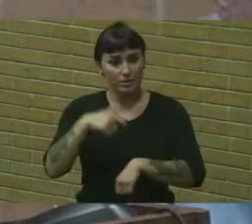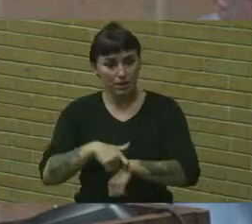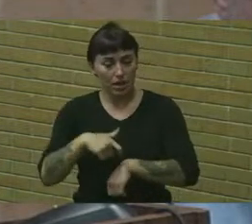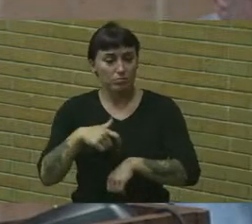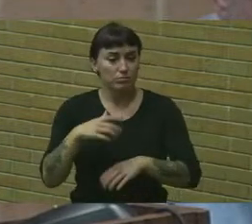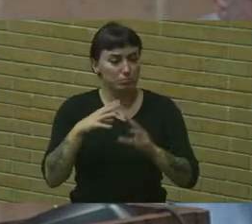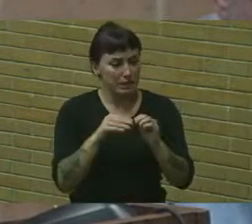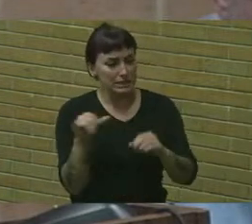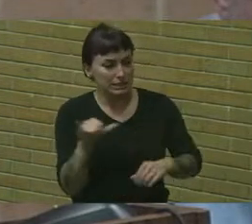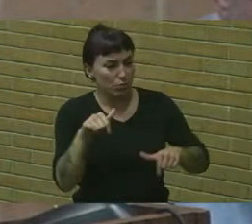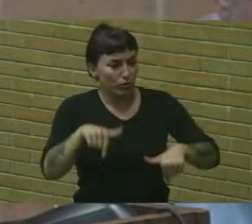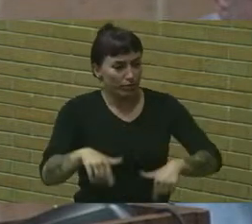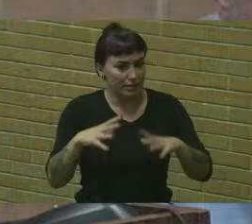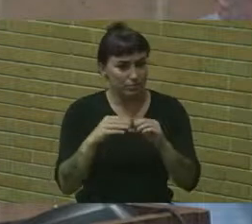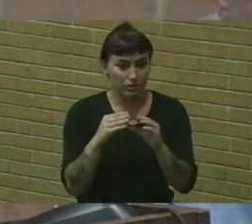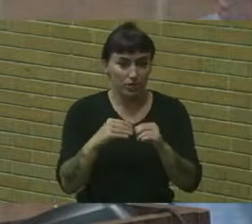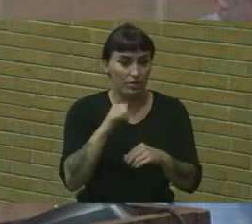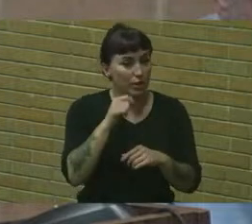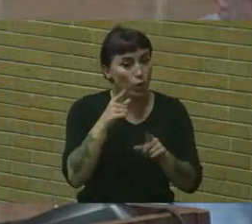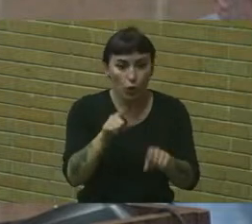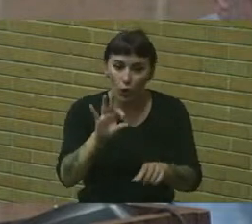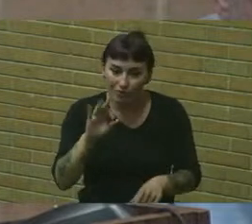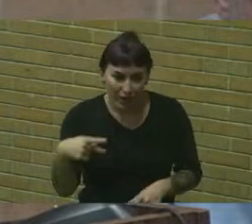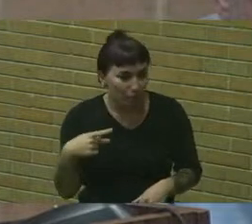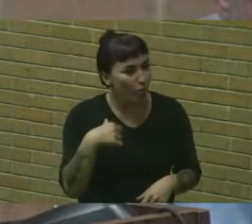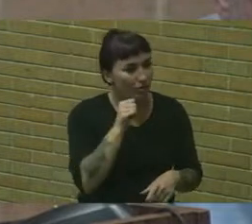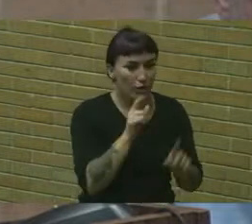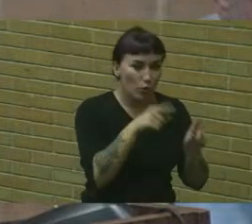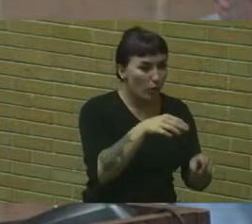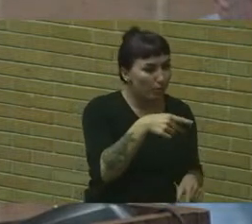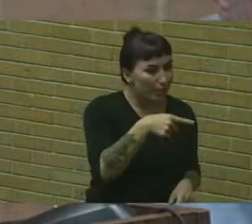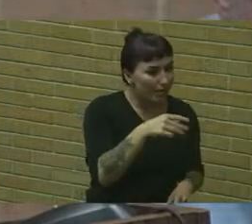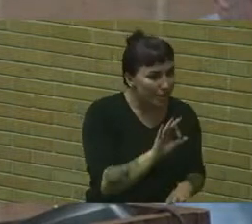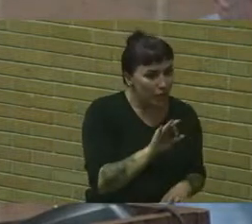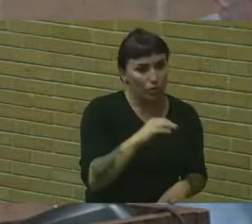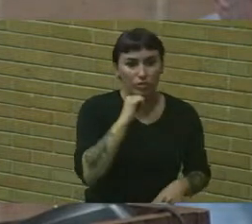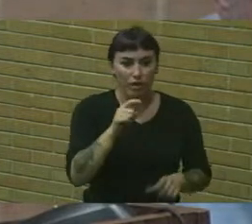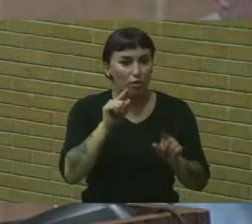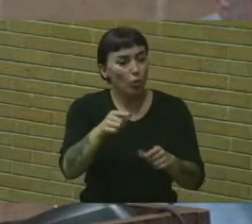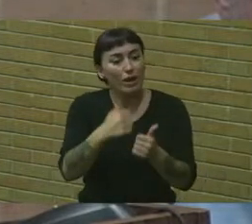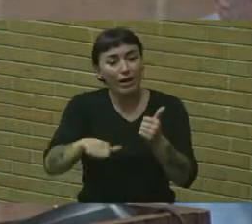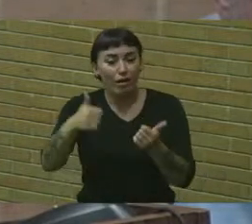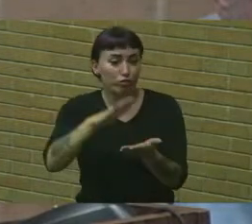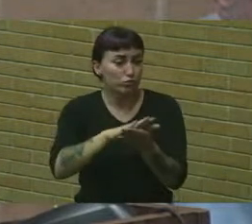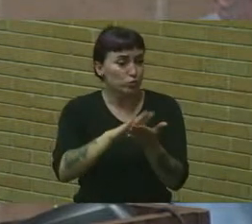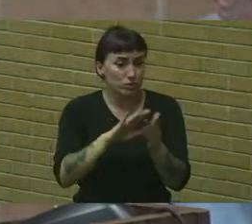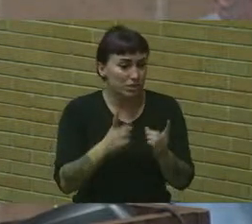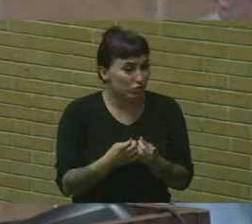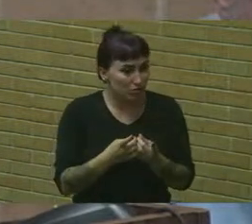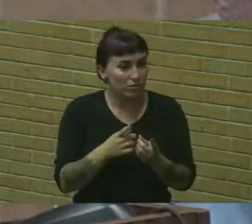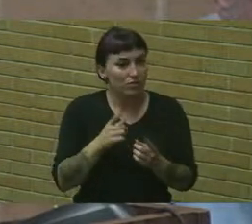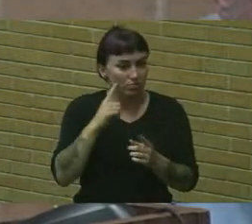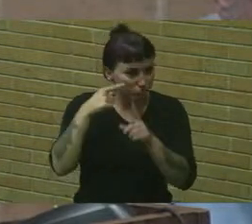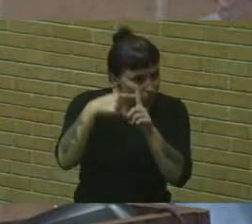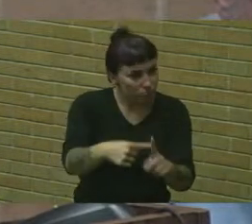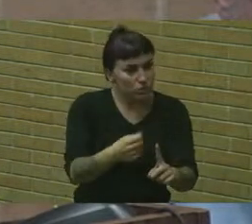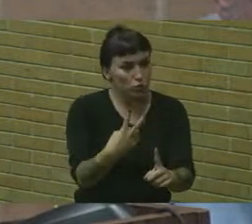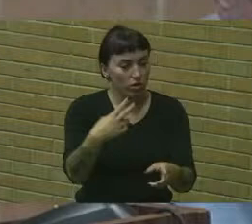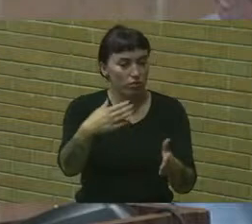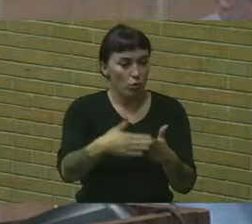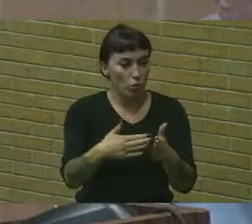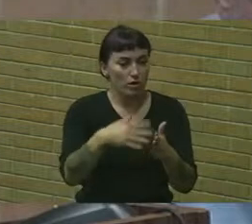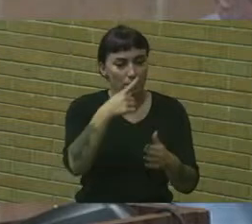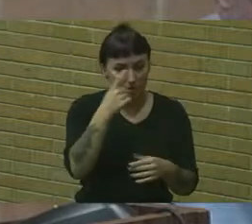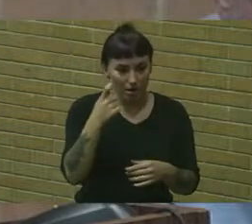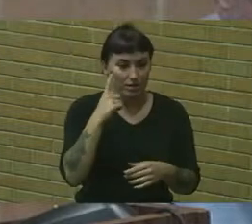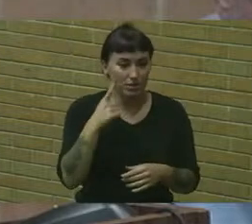meeting similar to this, they don't go to Fairport, they don't go to Penfield, they don't go to any other school districts. They go to the 12 Corners because